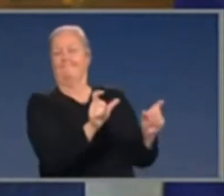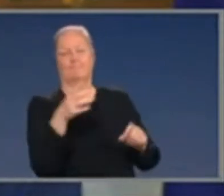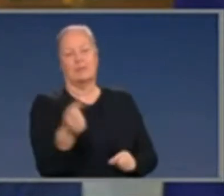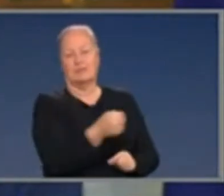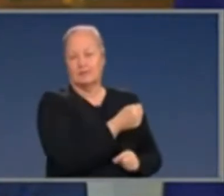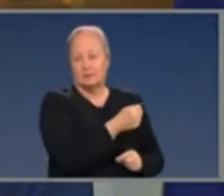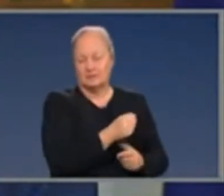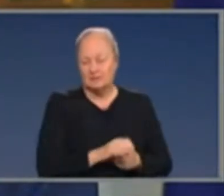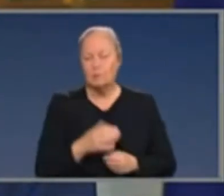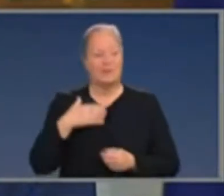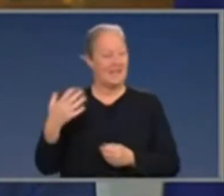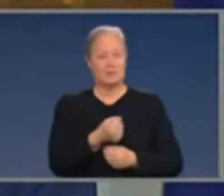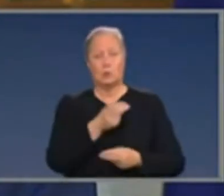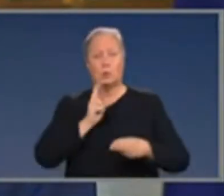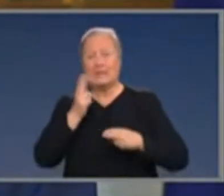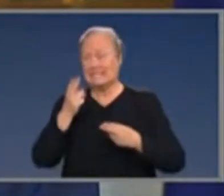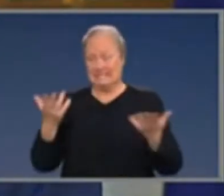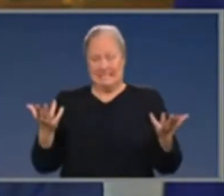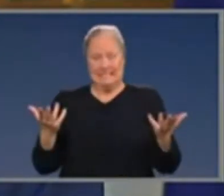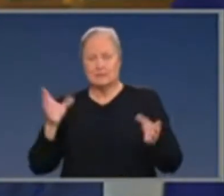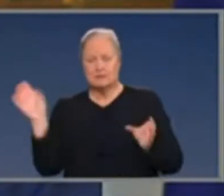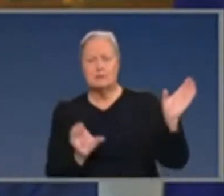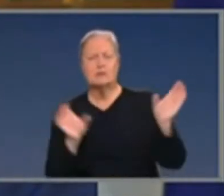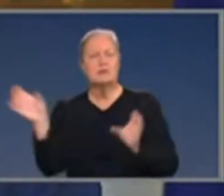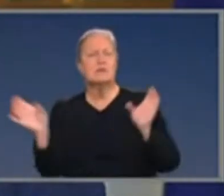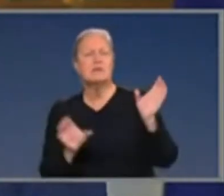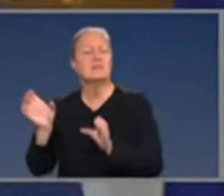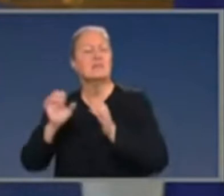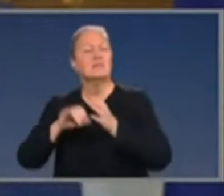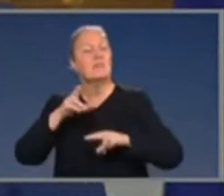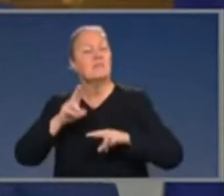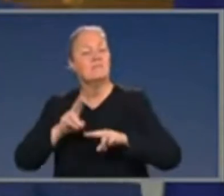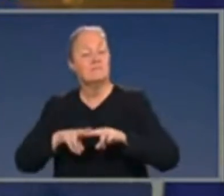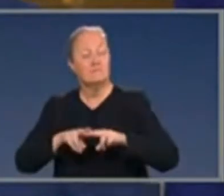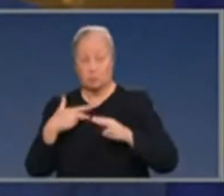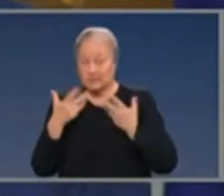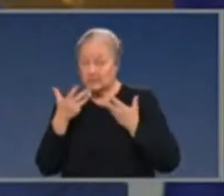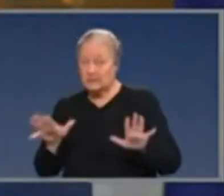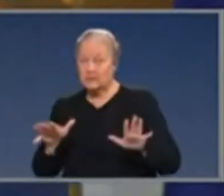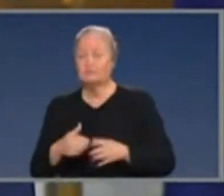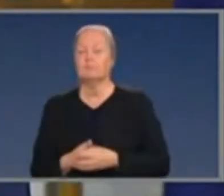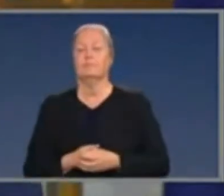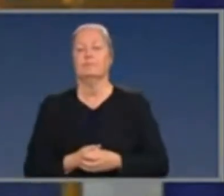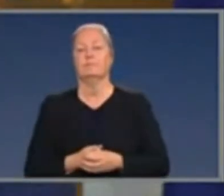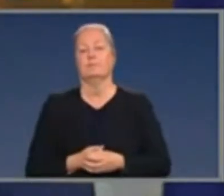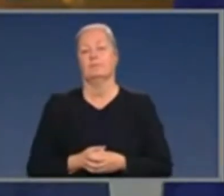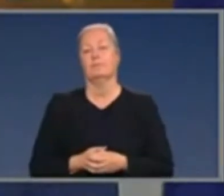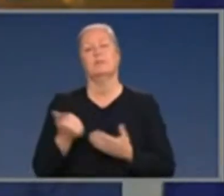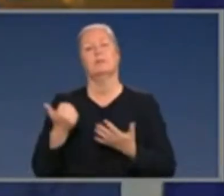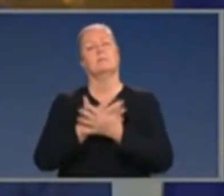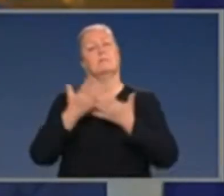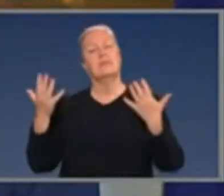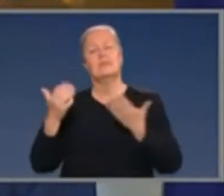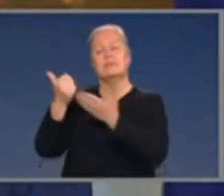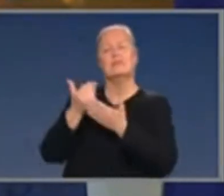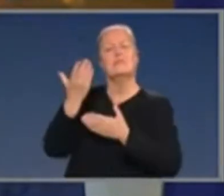had to be found very quickly, and that has been done with the huge support of the